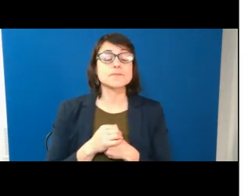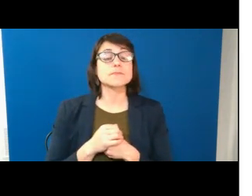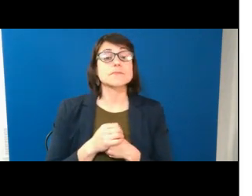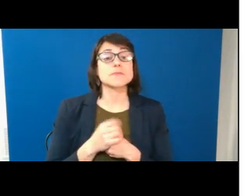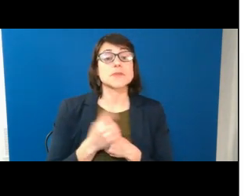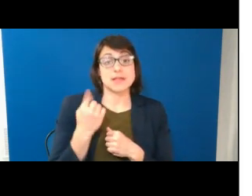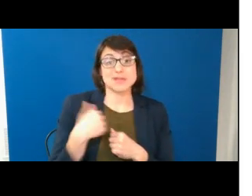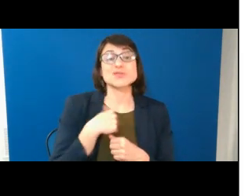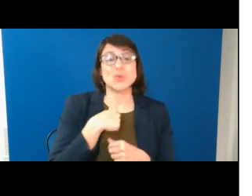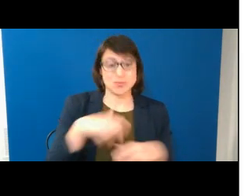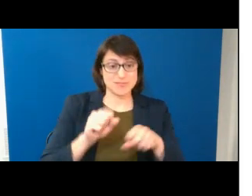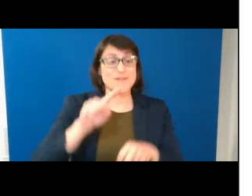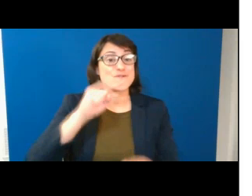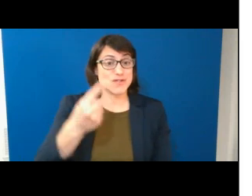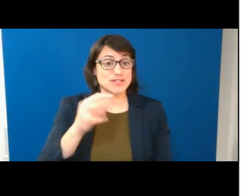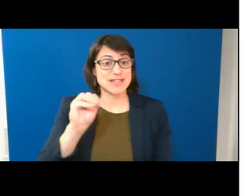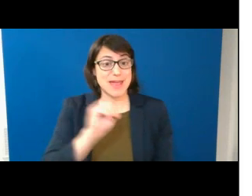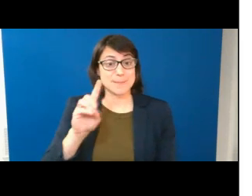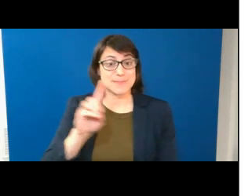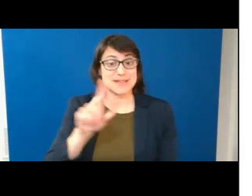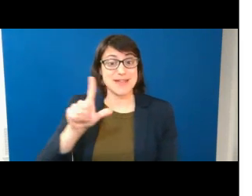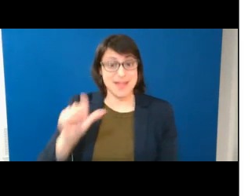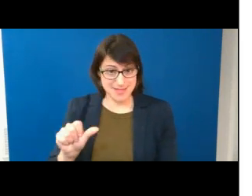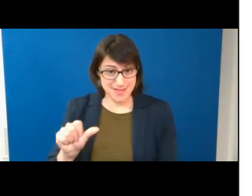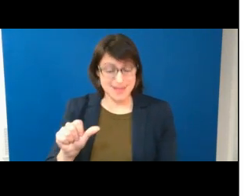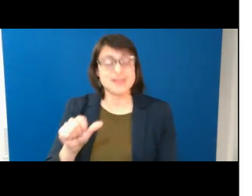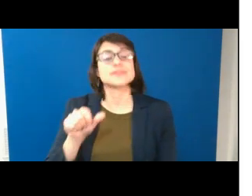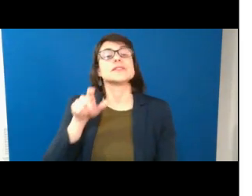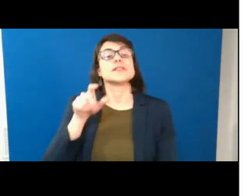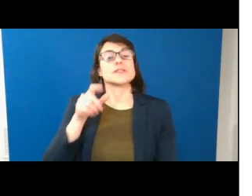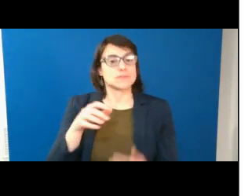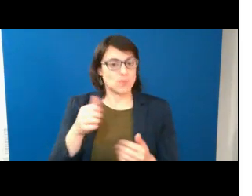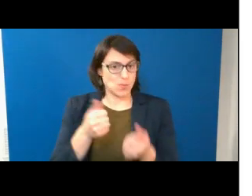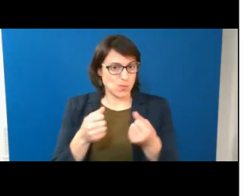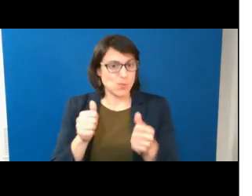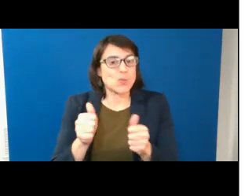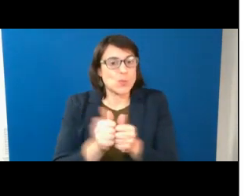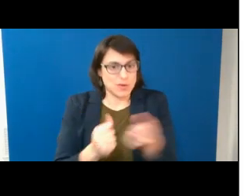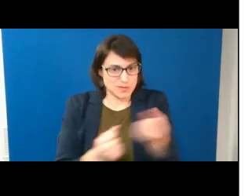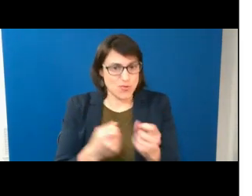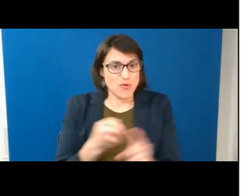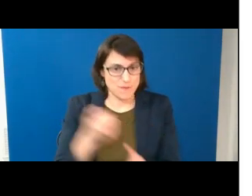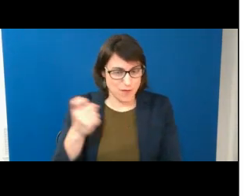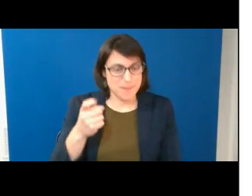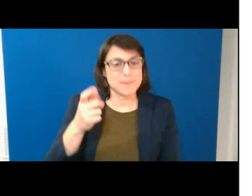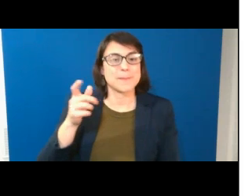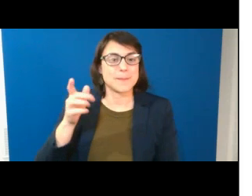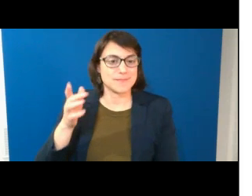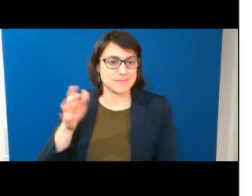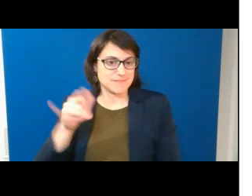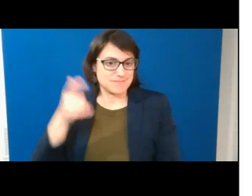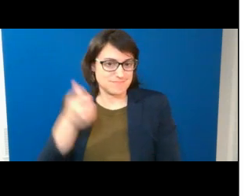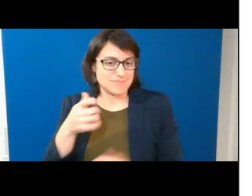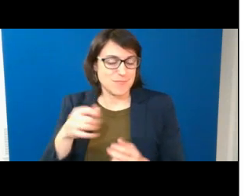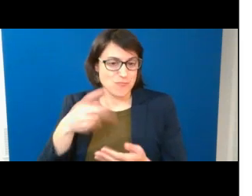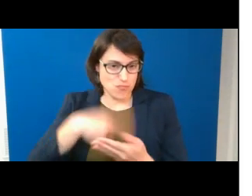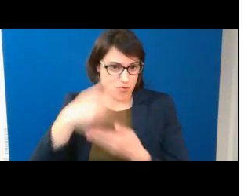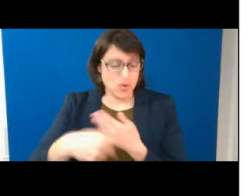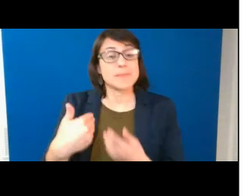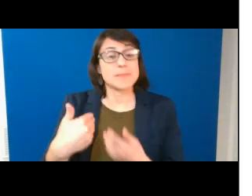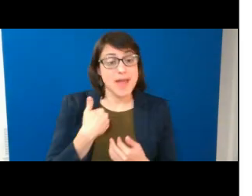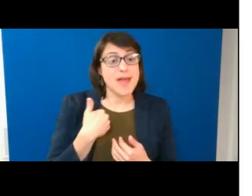with support of the NOAA Marine Debris Program. And we had a cohort of about 40 participants from the United States and Mexico over the